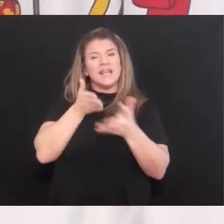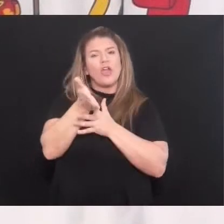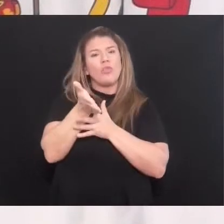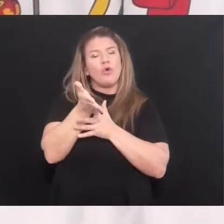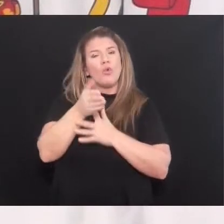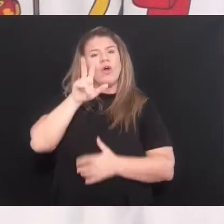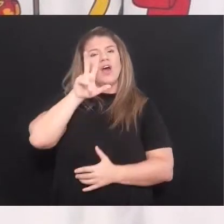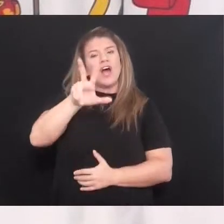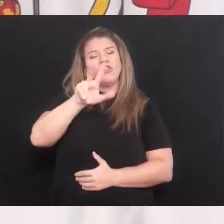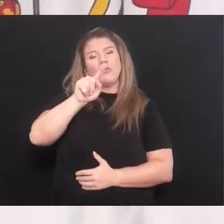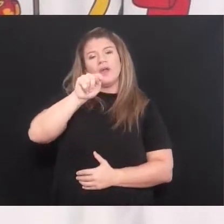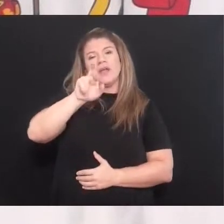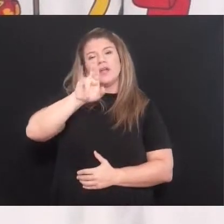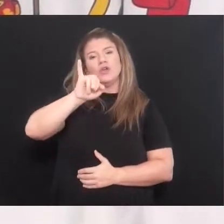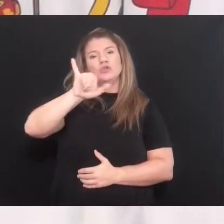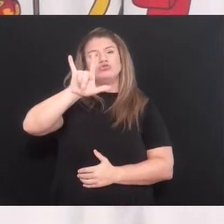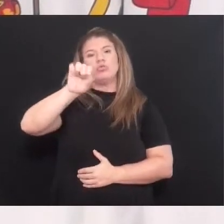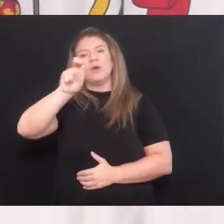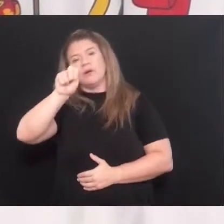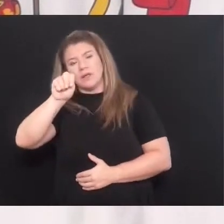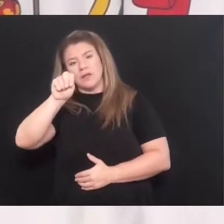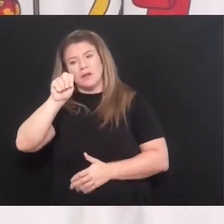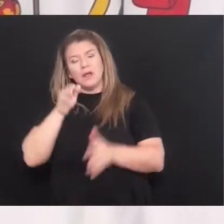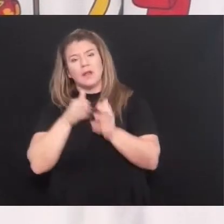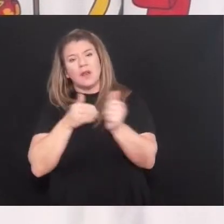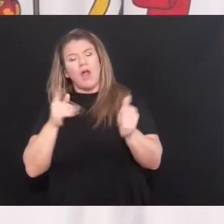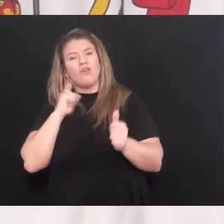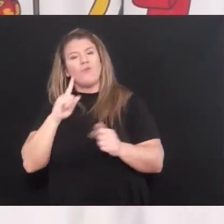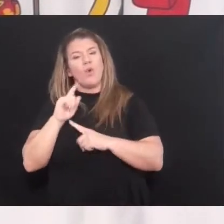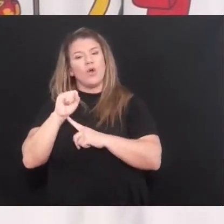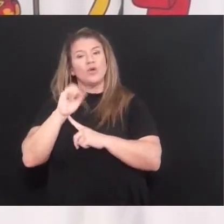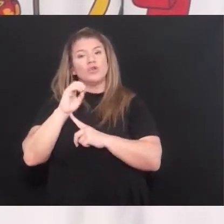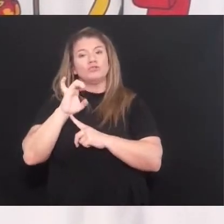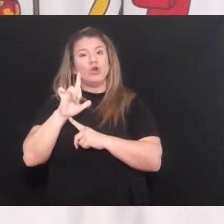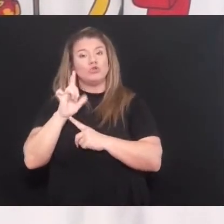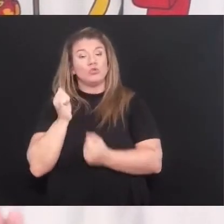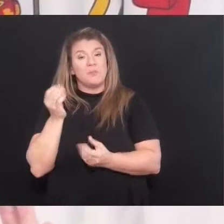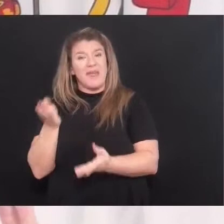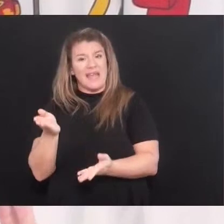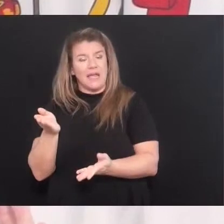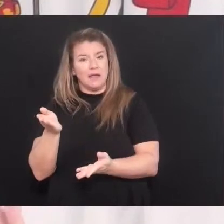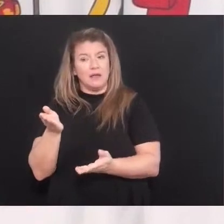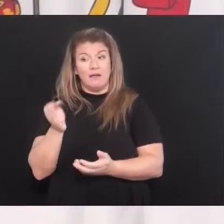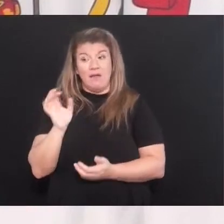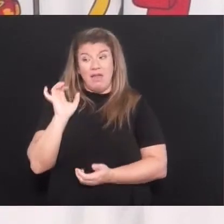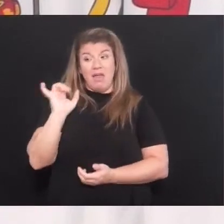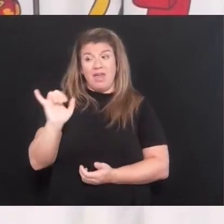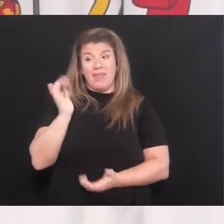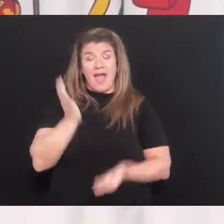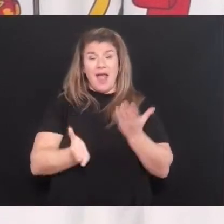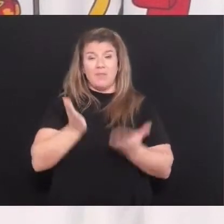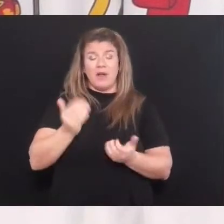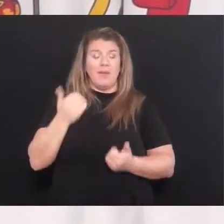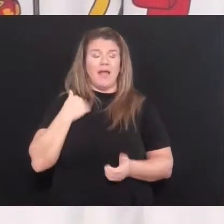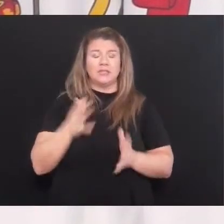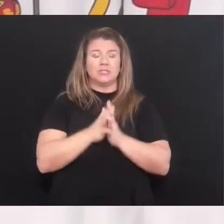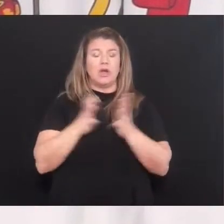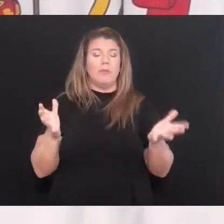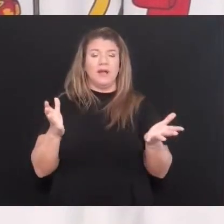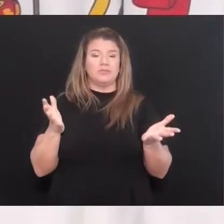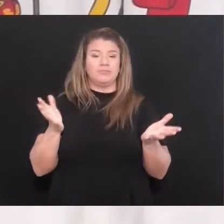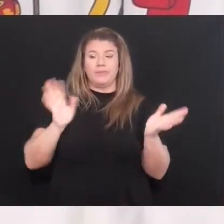trillion, package of social spending. And it's probably got so much pork and junk in it,